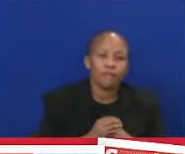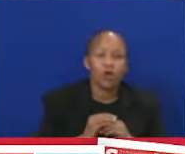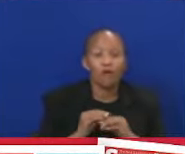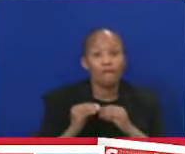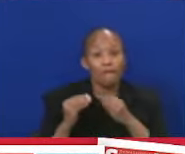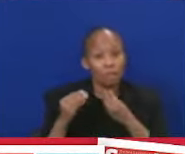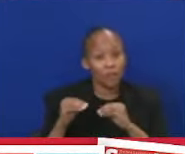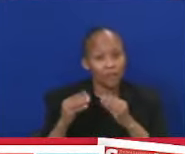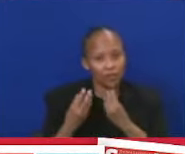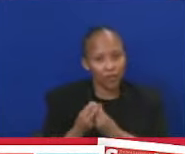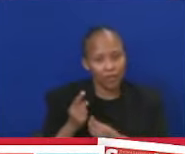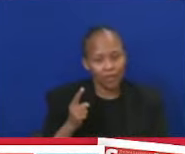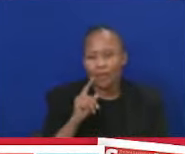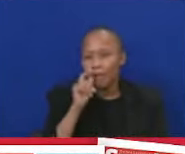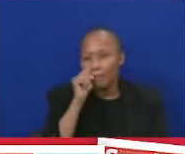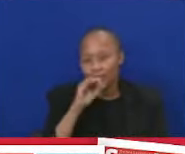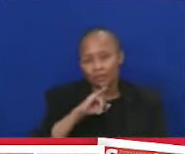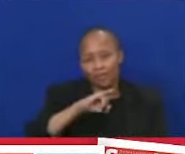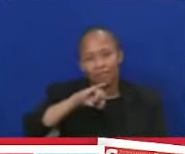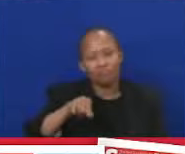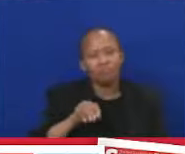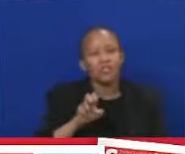drug business.